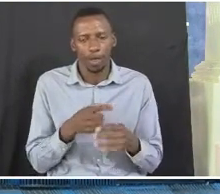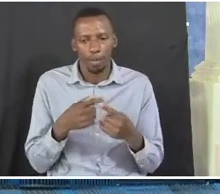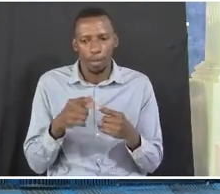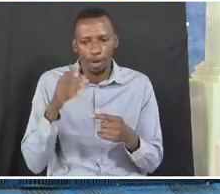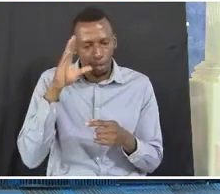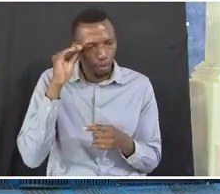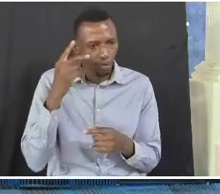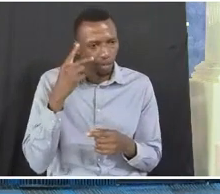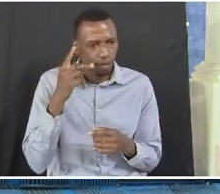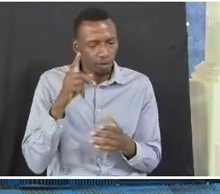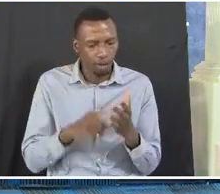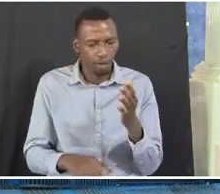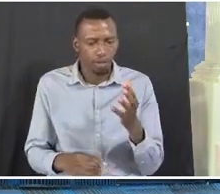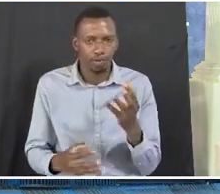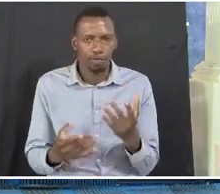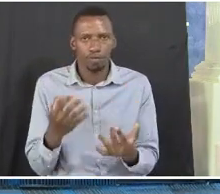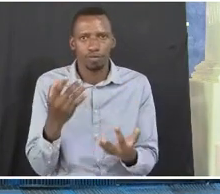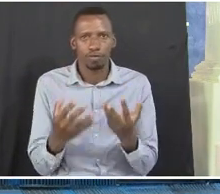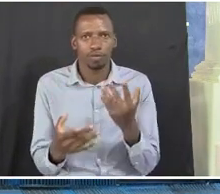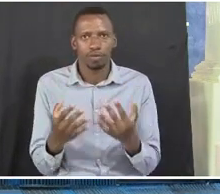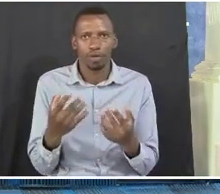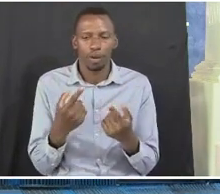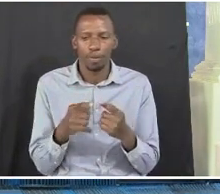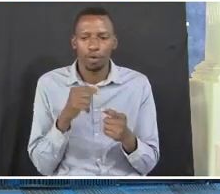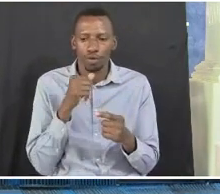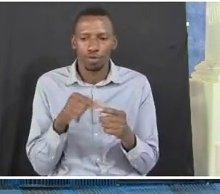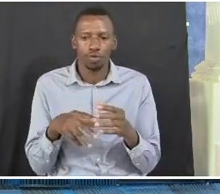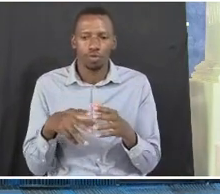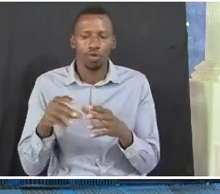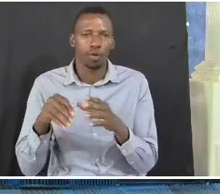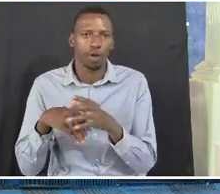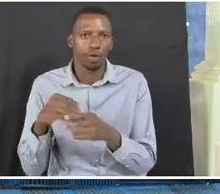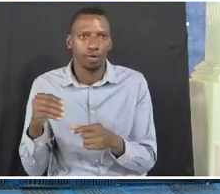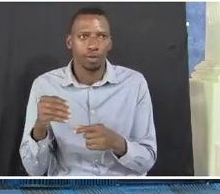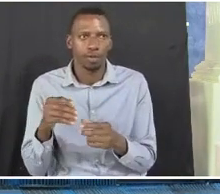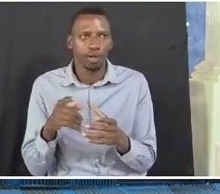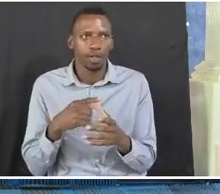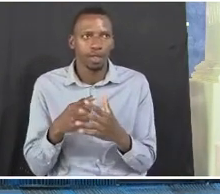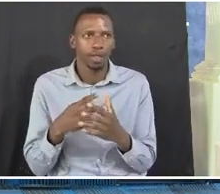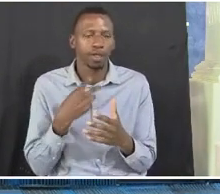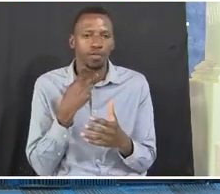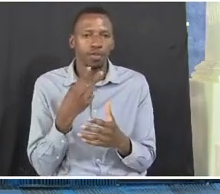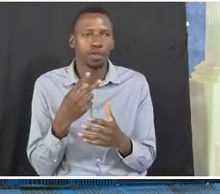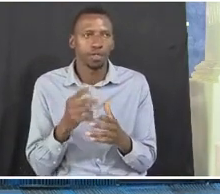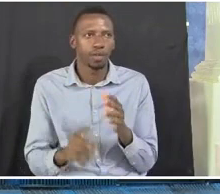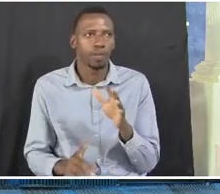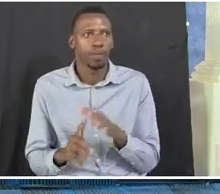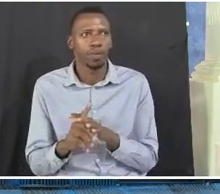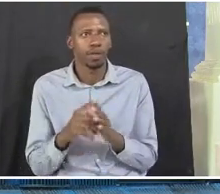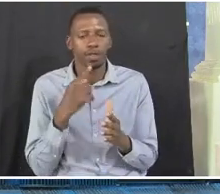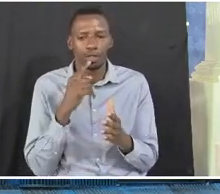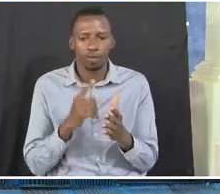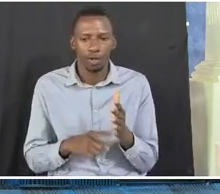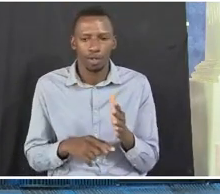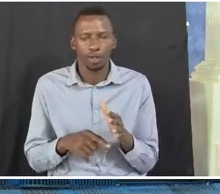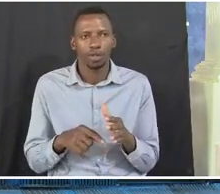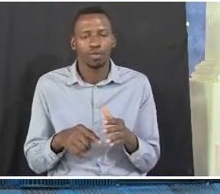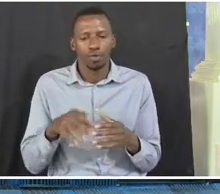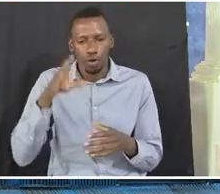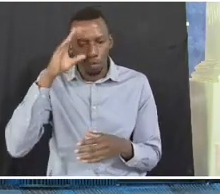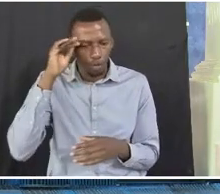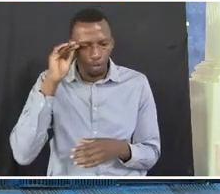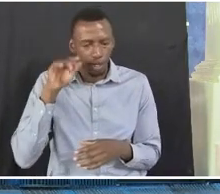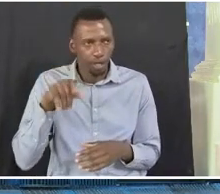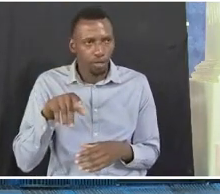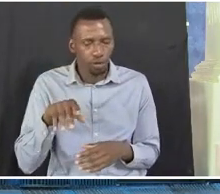but not going out. So he said, what is this going on? And a voice came out, Moses, remove your sandals,